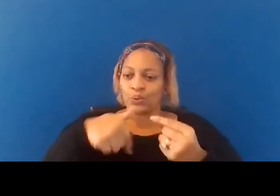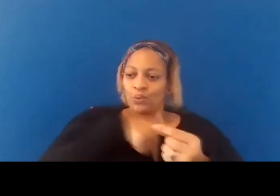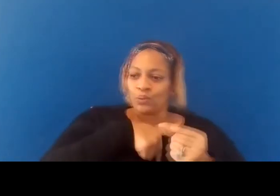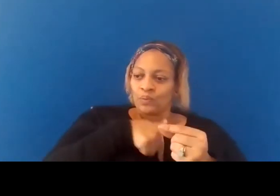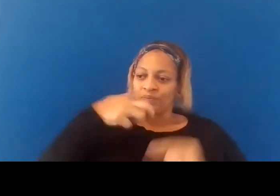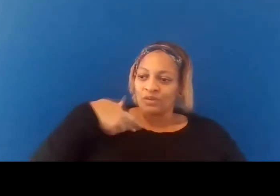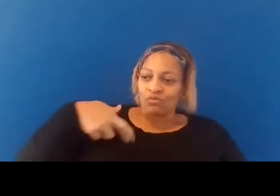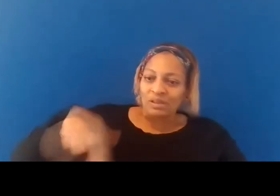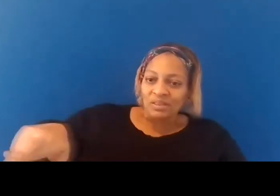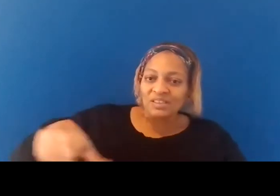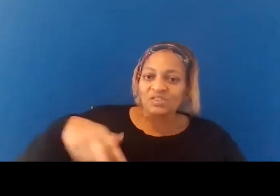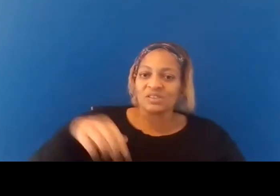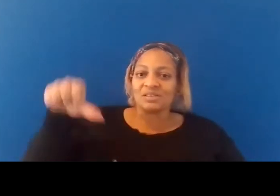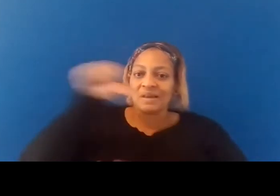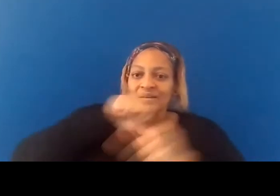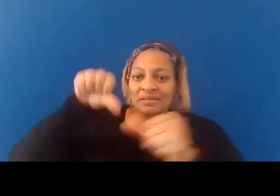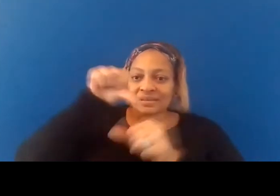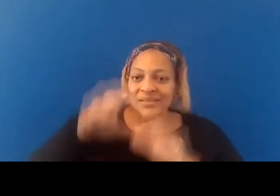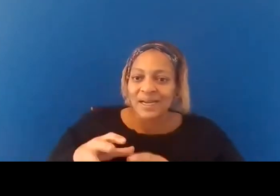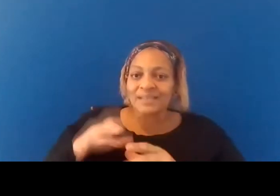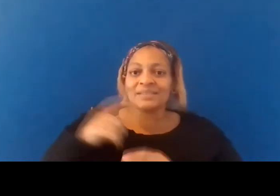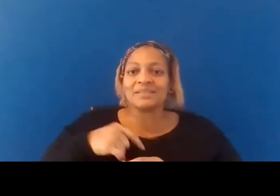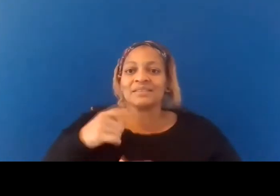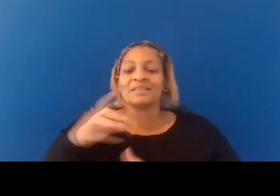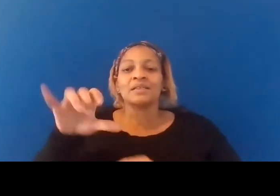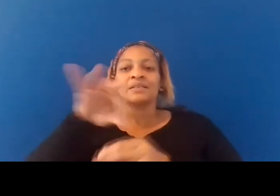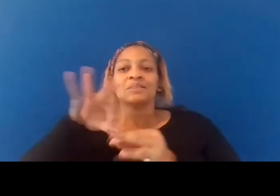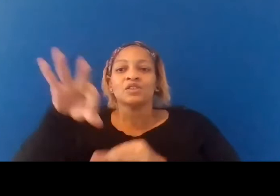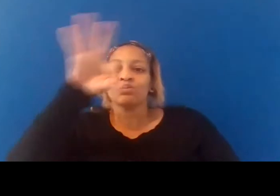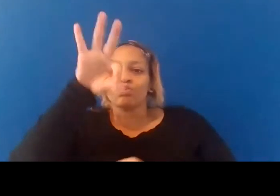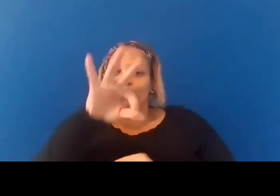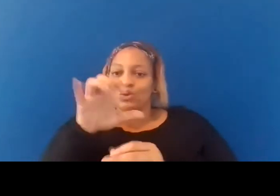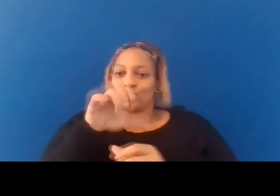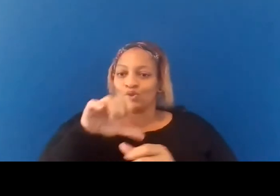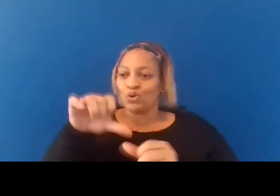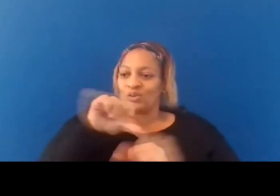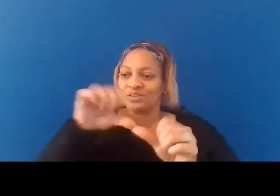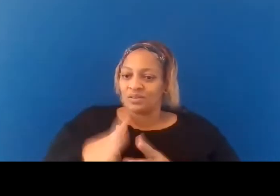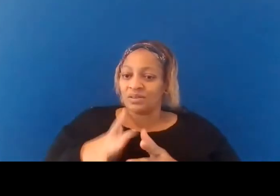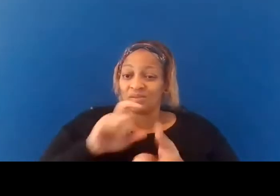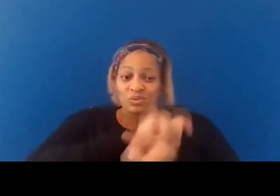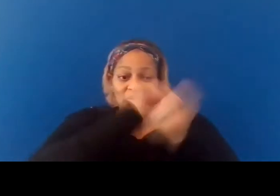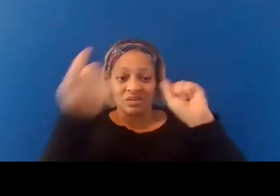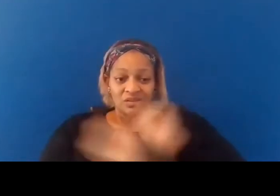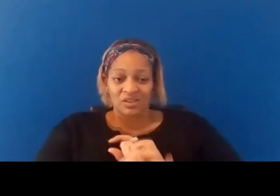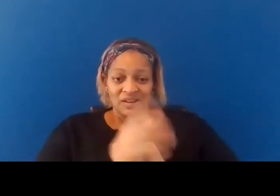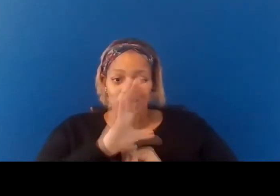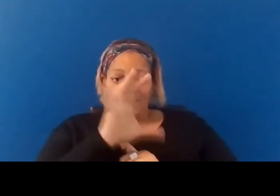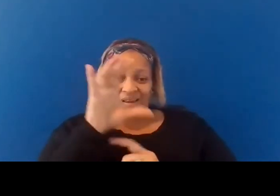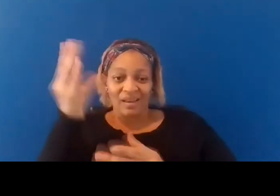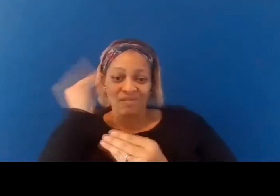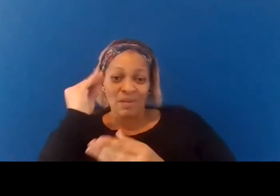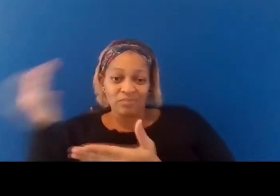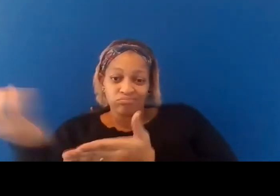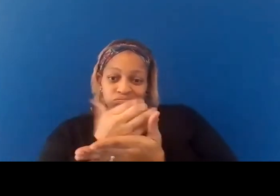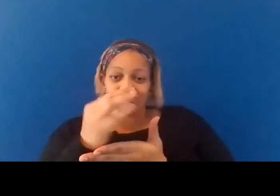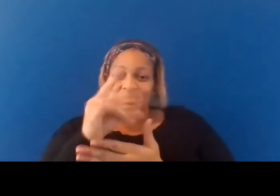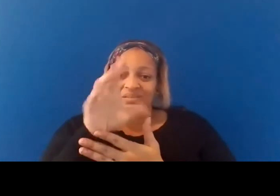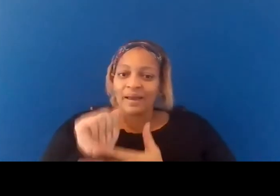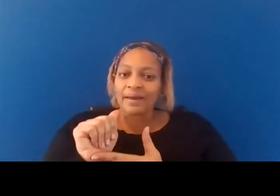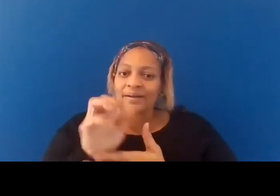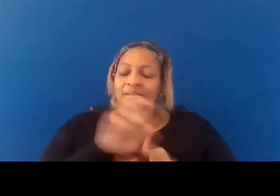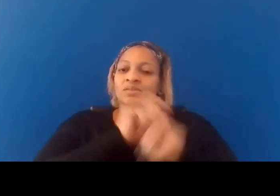religious scientists, what are we called to now do to change the data points? What are we called to